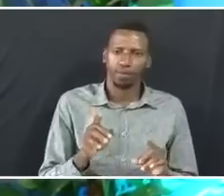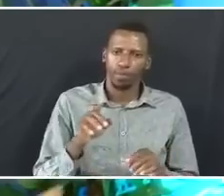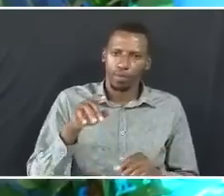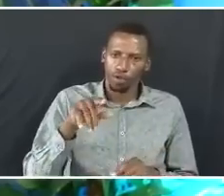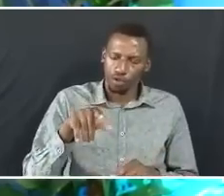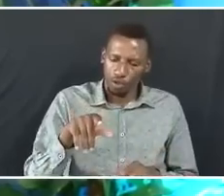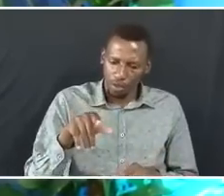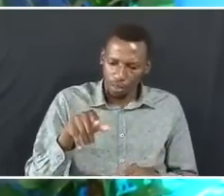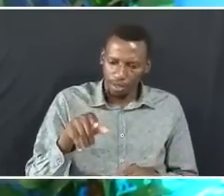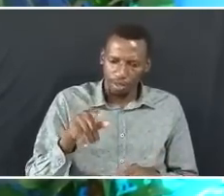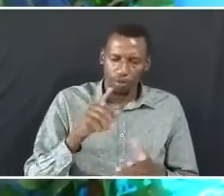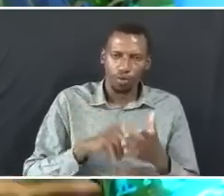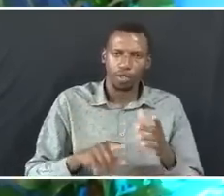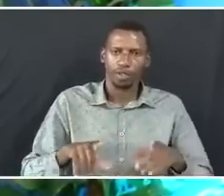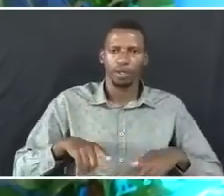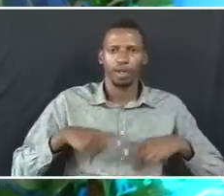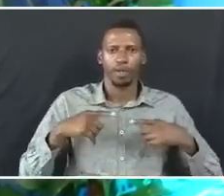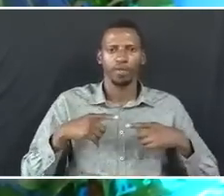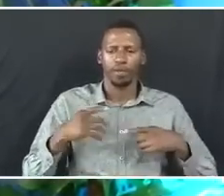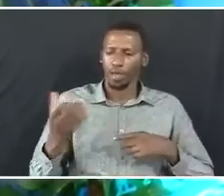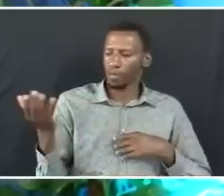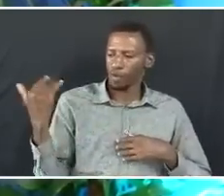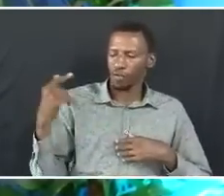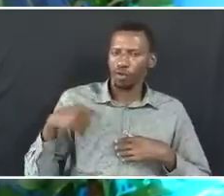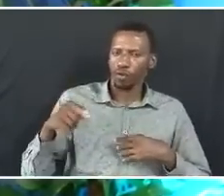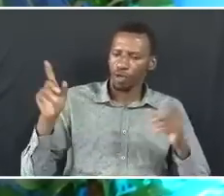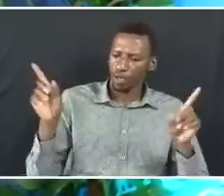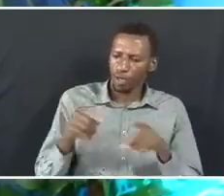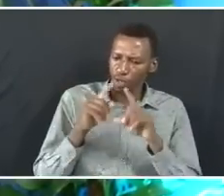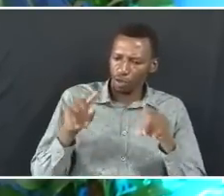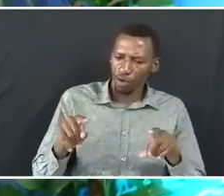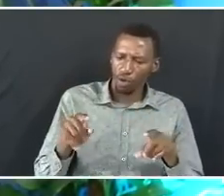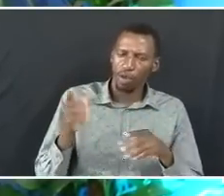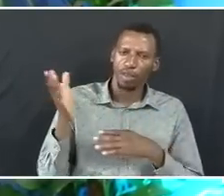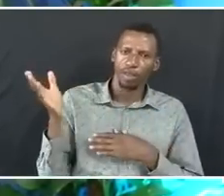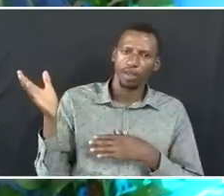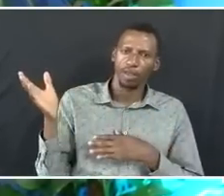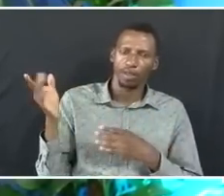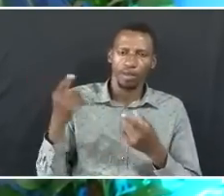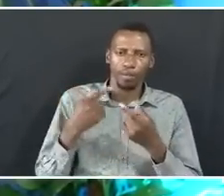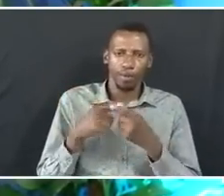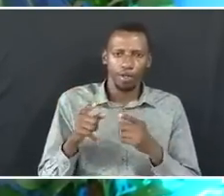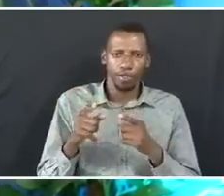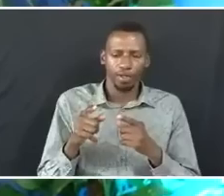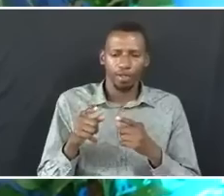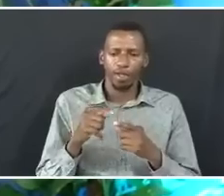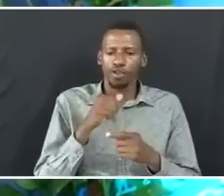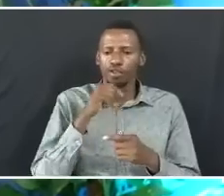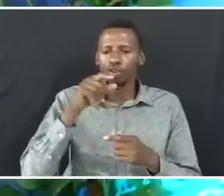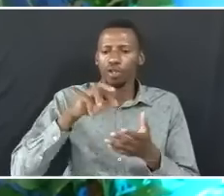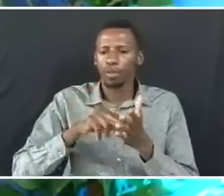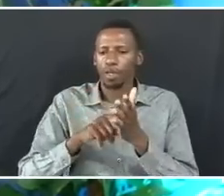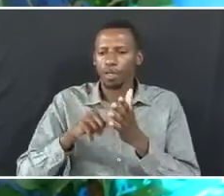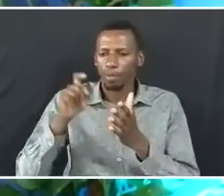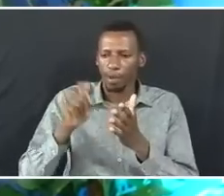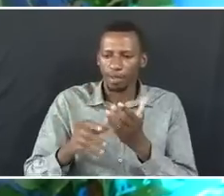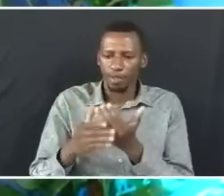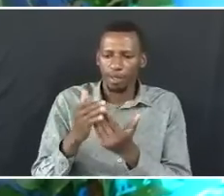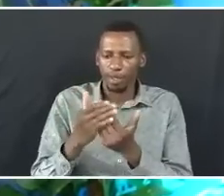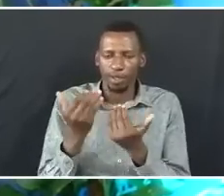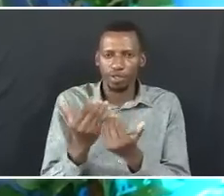got to offer. We messed it up at some point, but it doesn't warrant that I should raise children the same